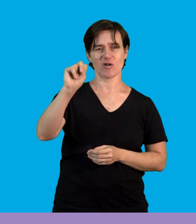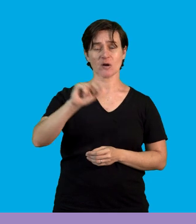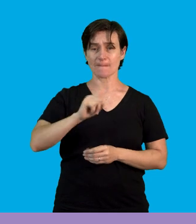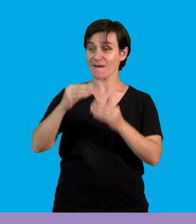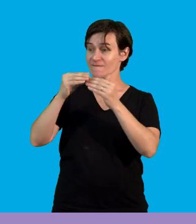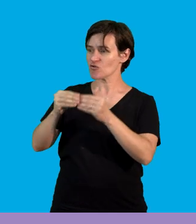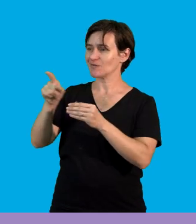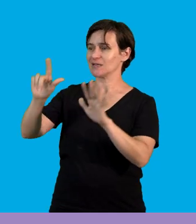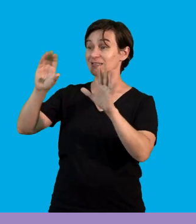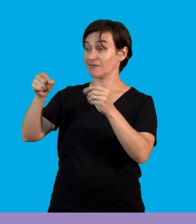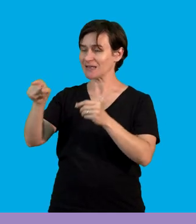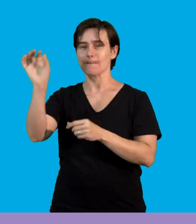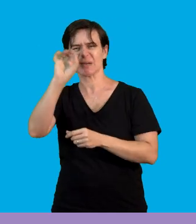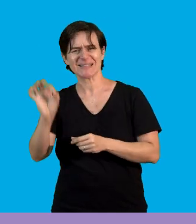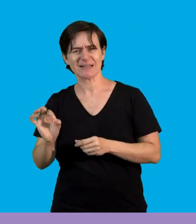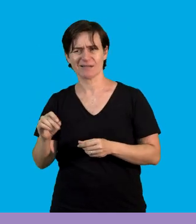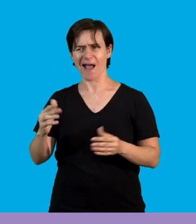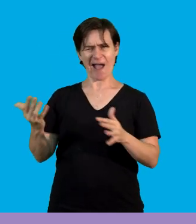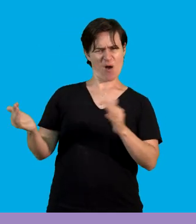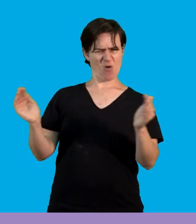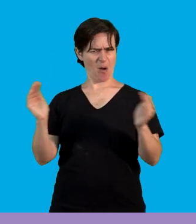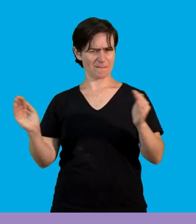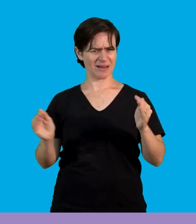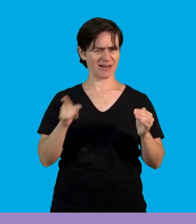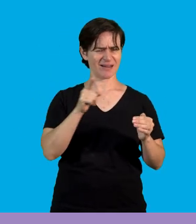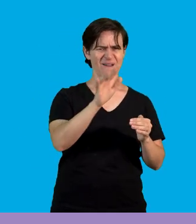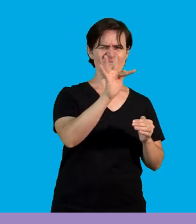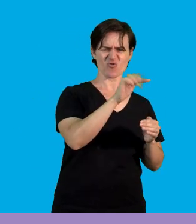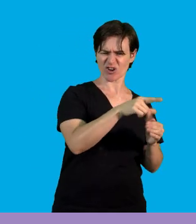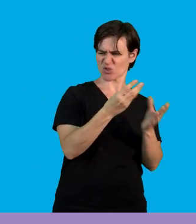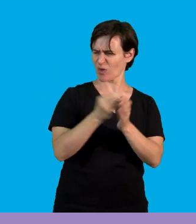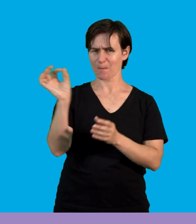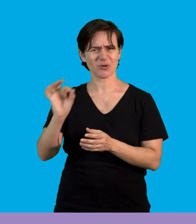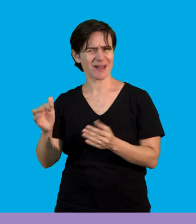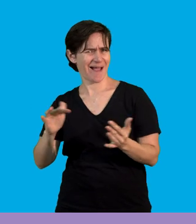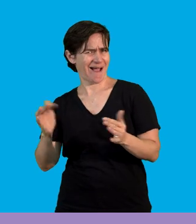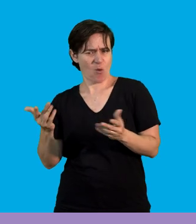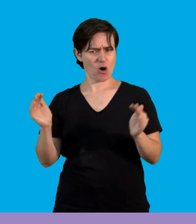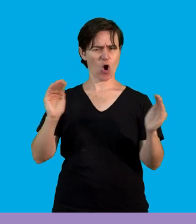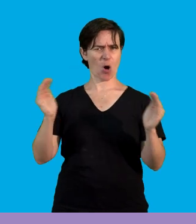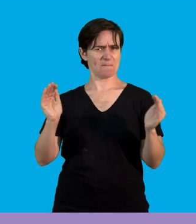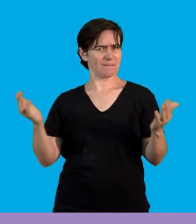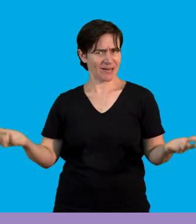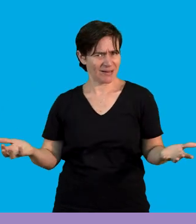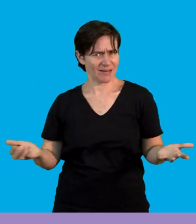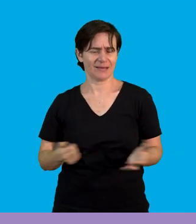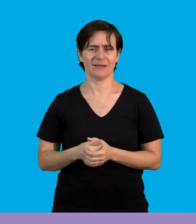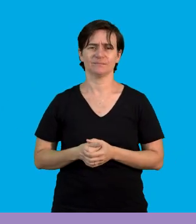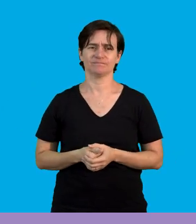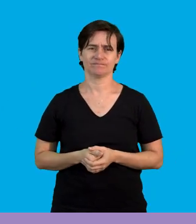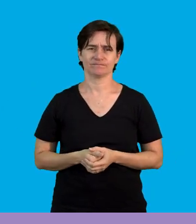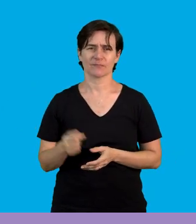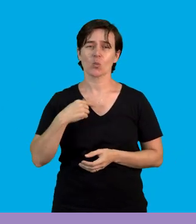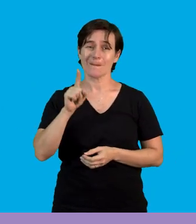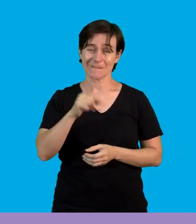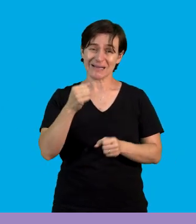friend obtained 70%. We can't compare a percentage and a common